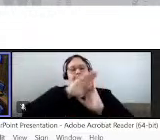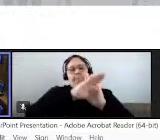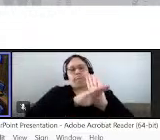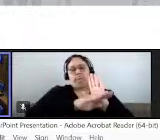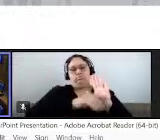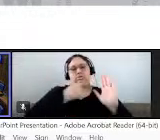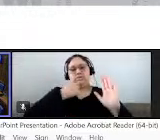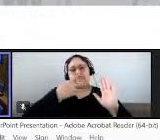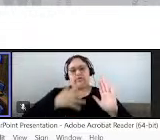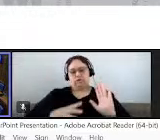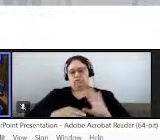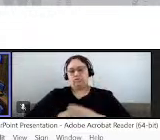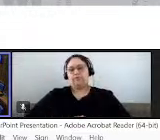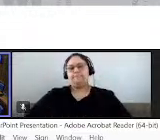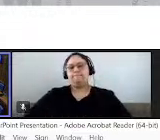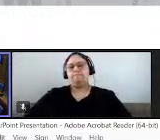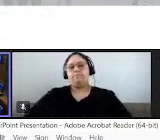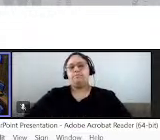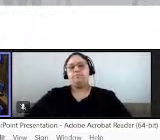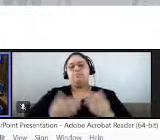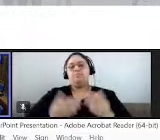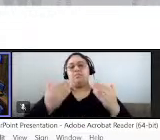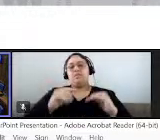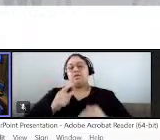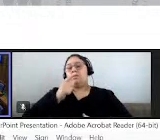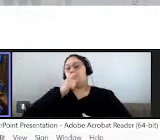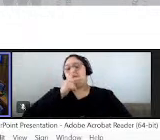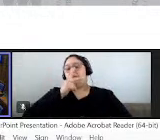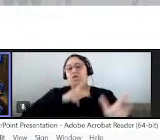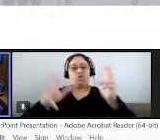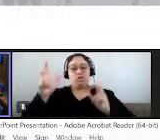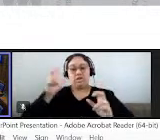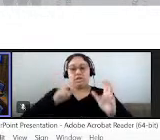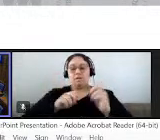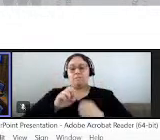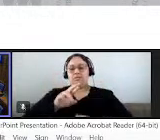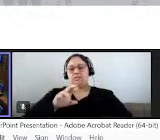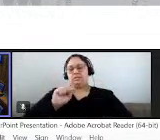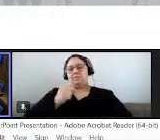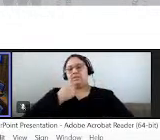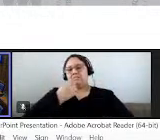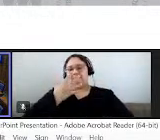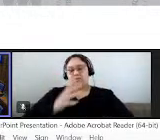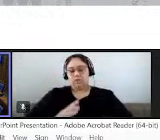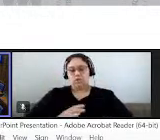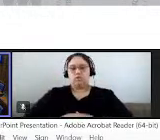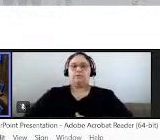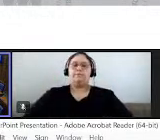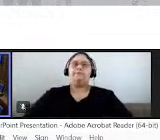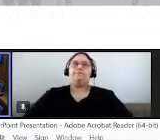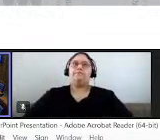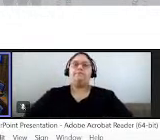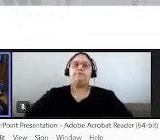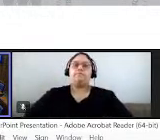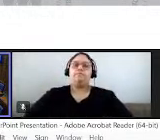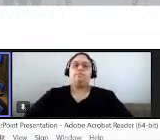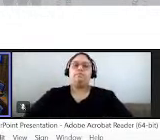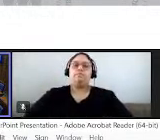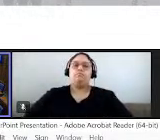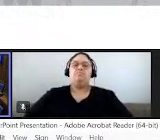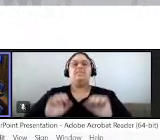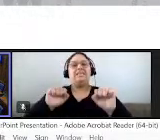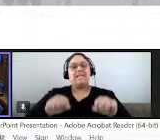been mentioned. When it comes to public hearings, as Mr. Stamele mentioned, it can be